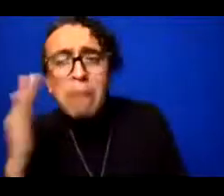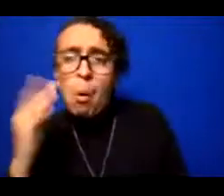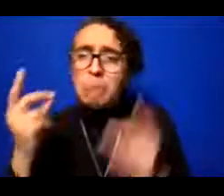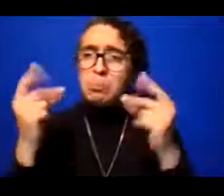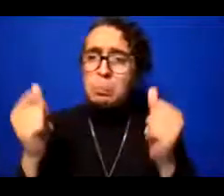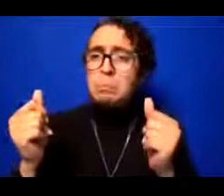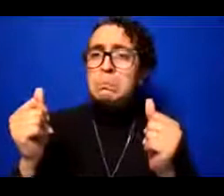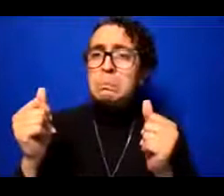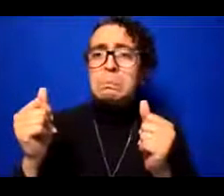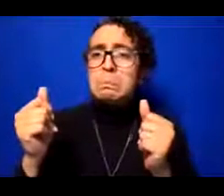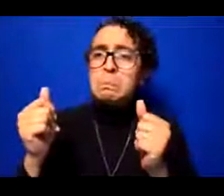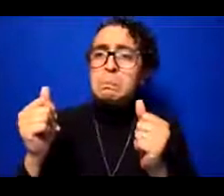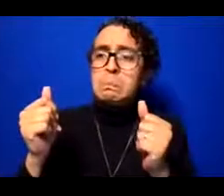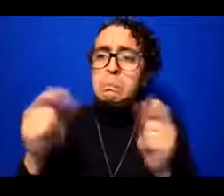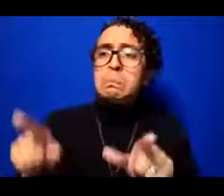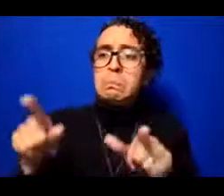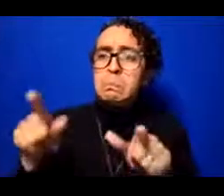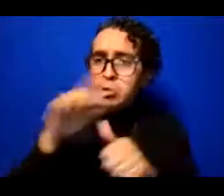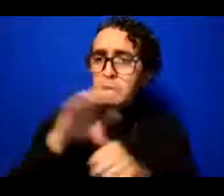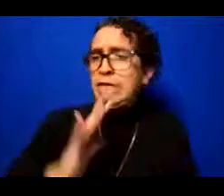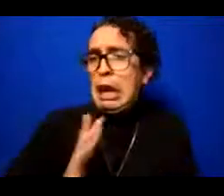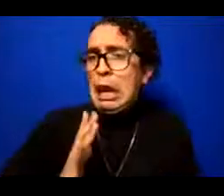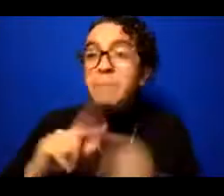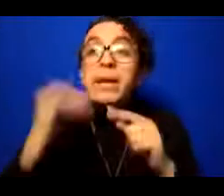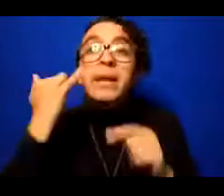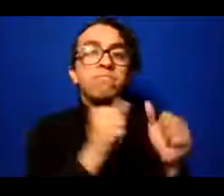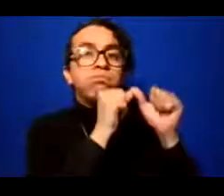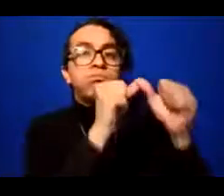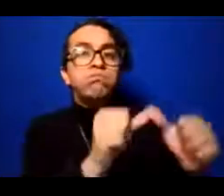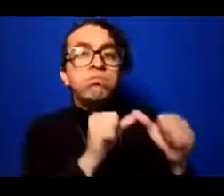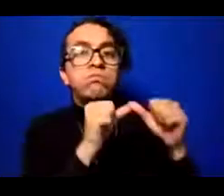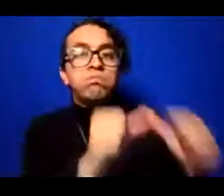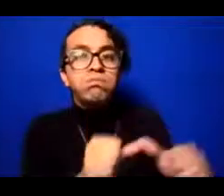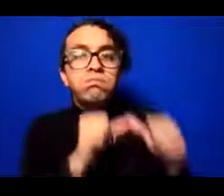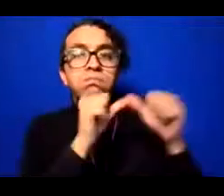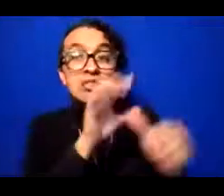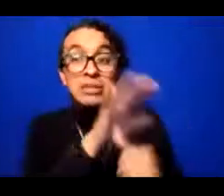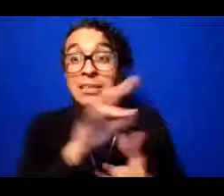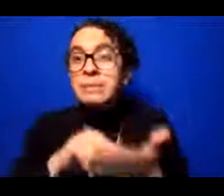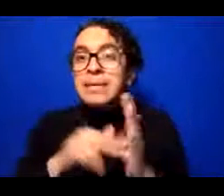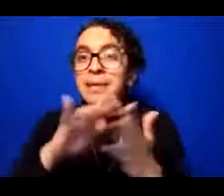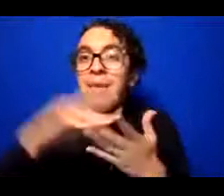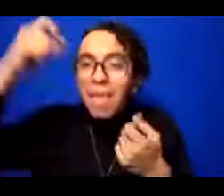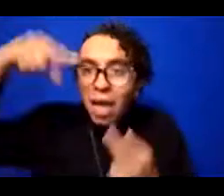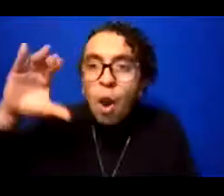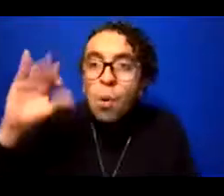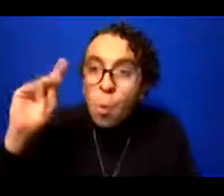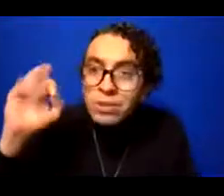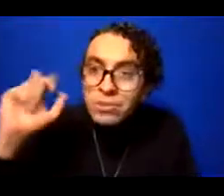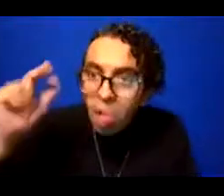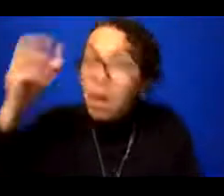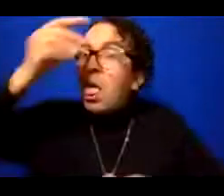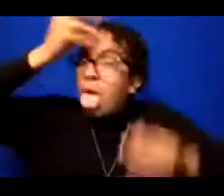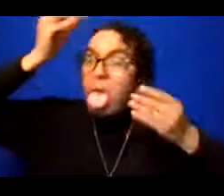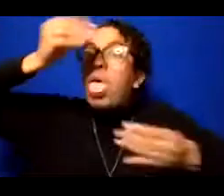if it's constantly being released, or if you're having a lot of stress and transitions in your life, then that cortisol is constantly being put out into the body, which